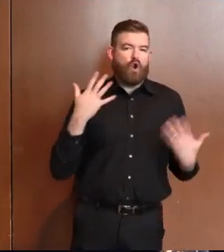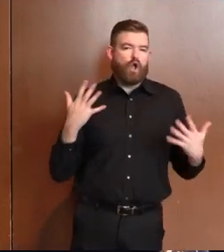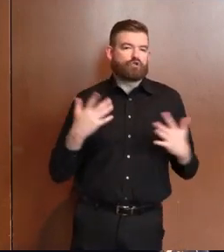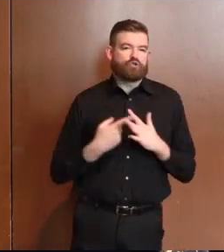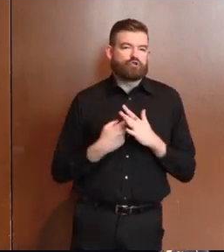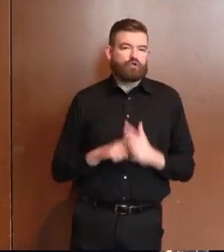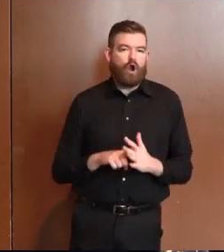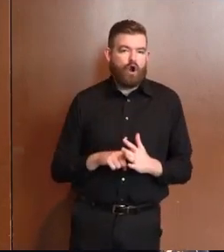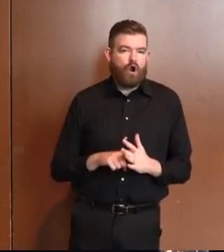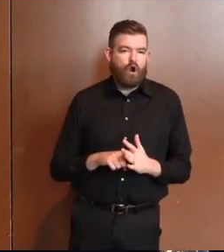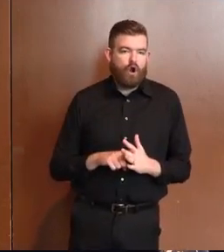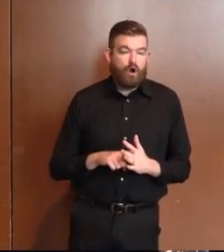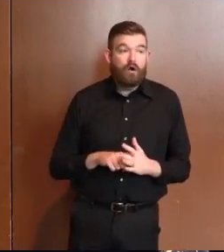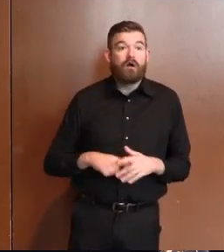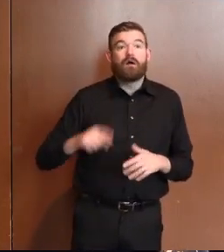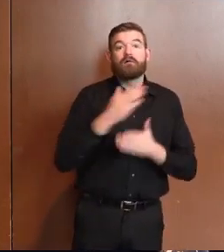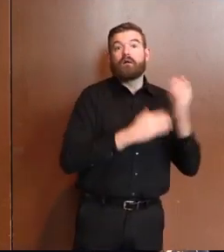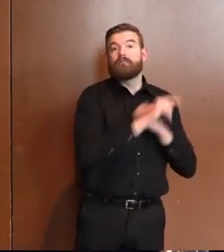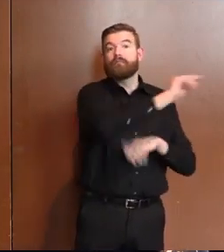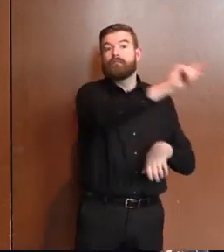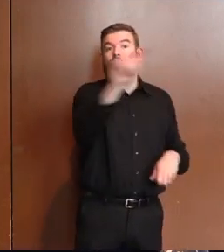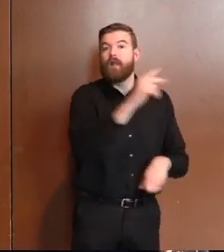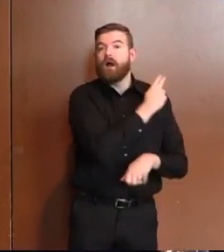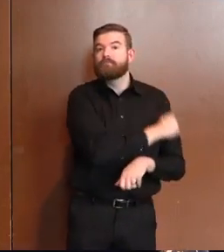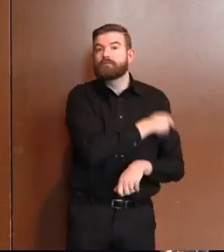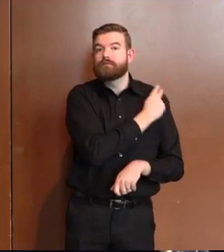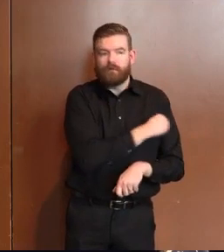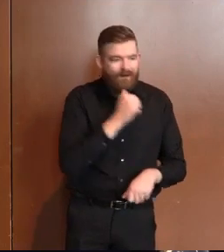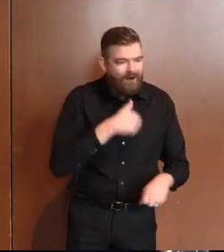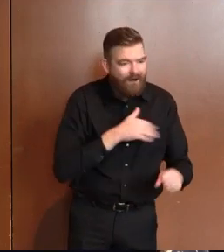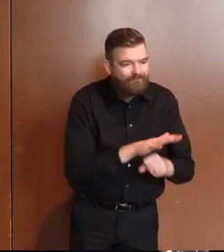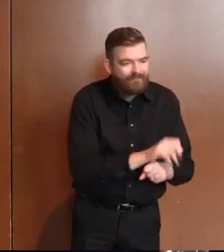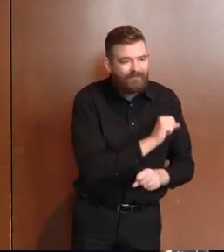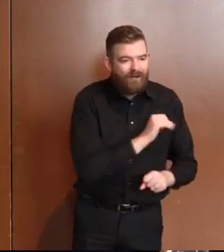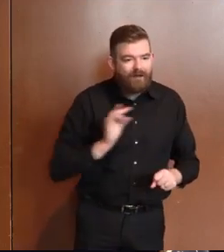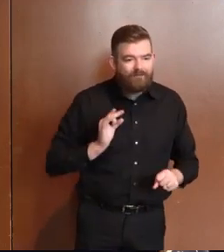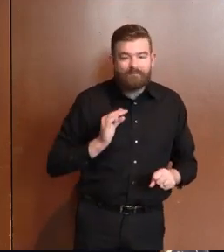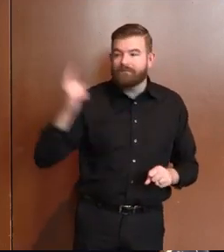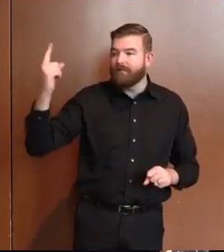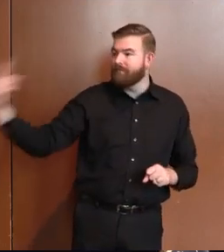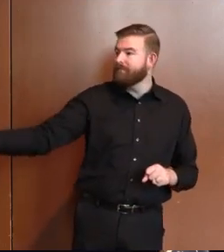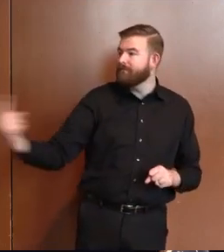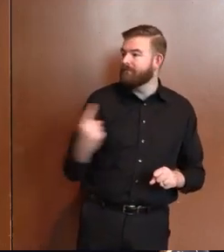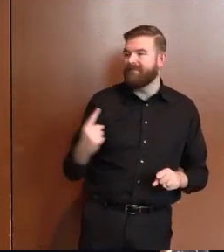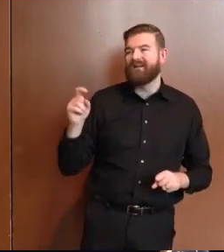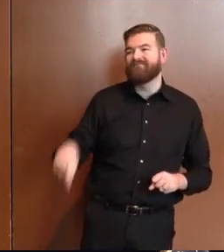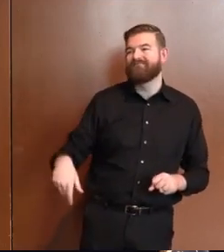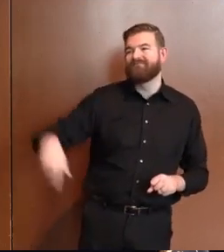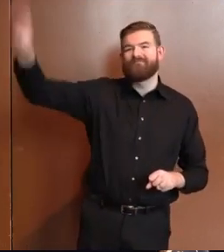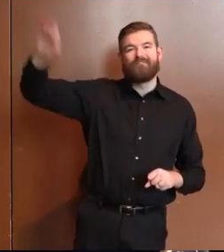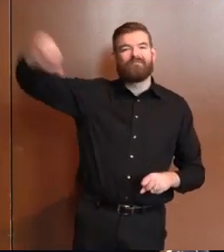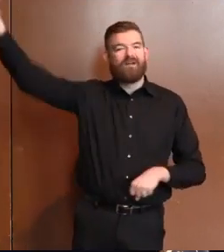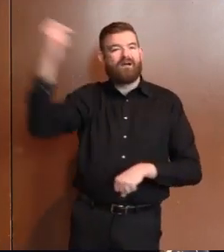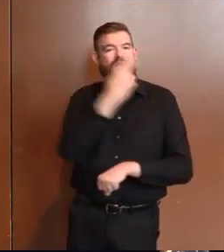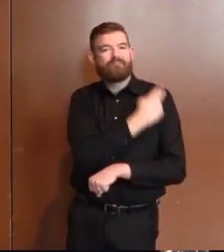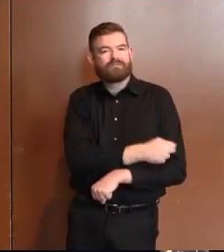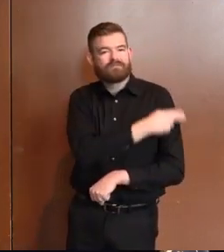primarily due to staffing issues and critical care bed capacity. 3 hospitals were on